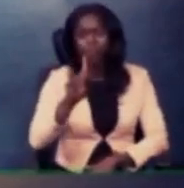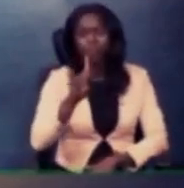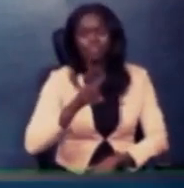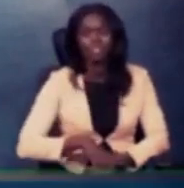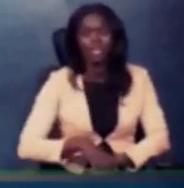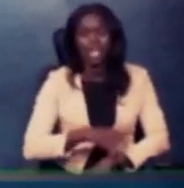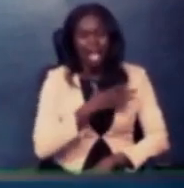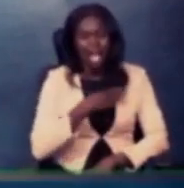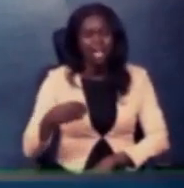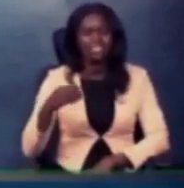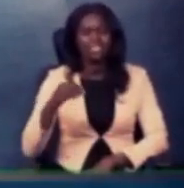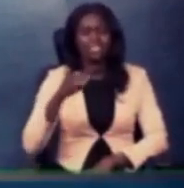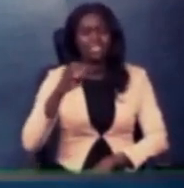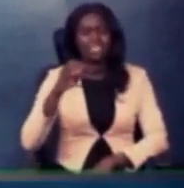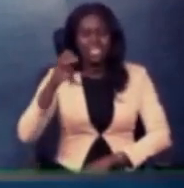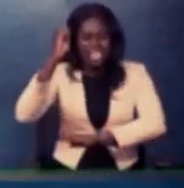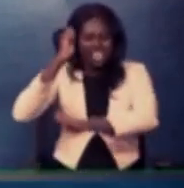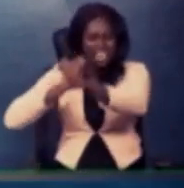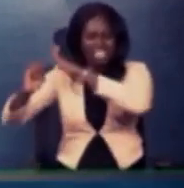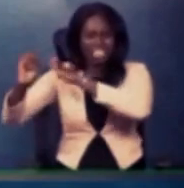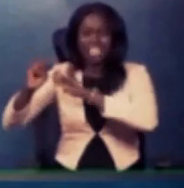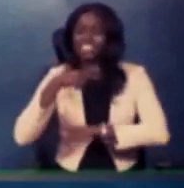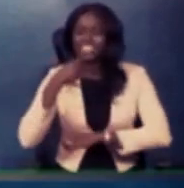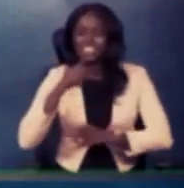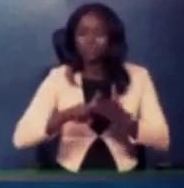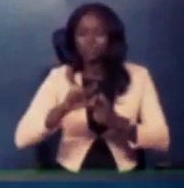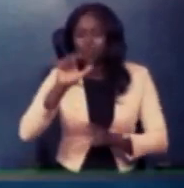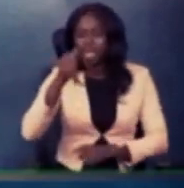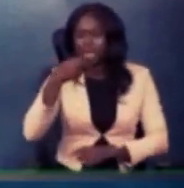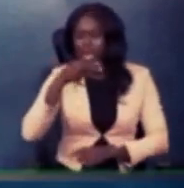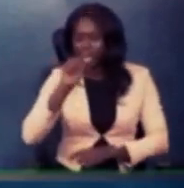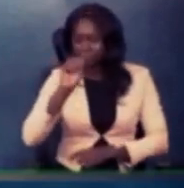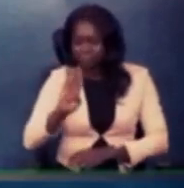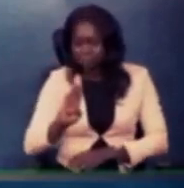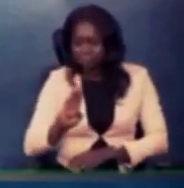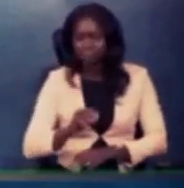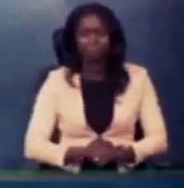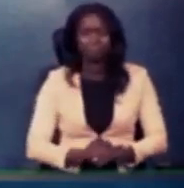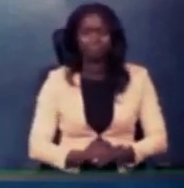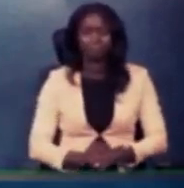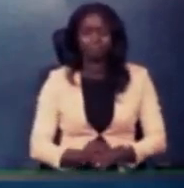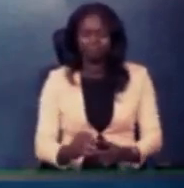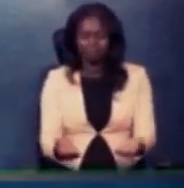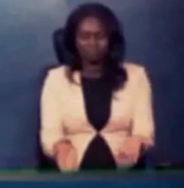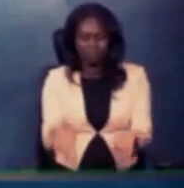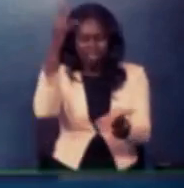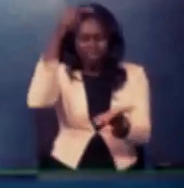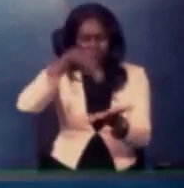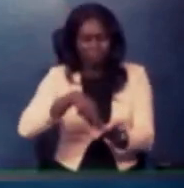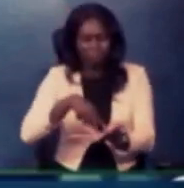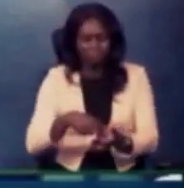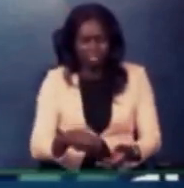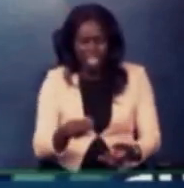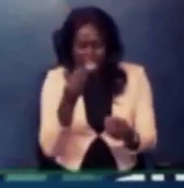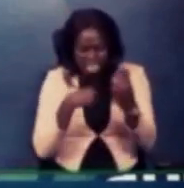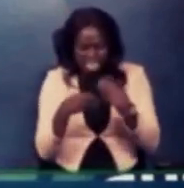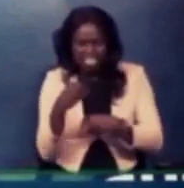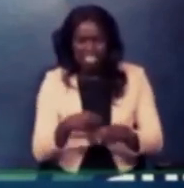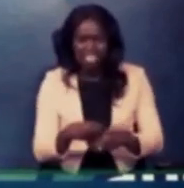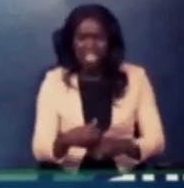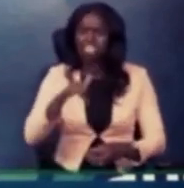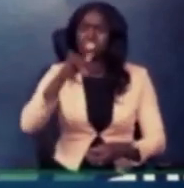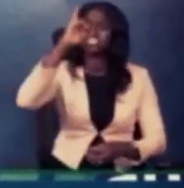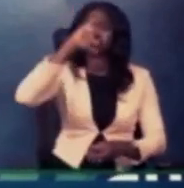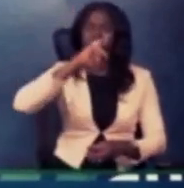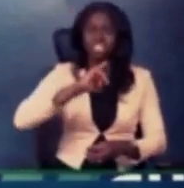1 Kings 18:41. And Elijah said unto Ahab, get thee up, eat and drink, for I hear. I have been